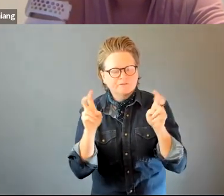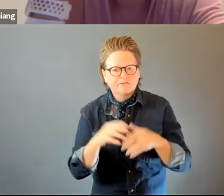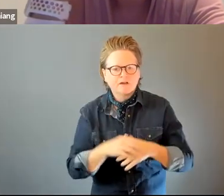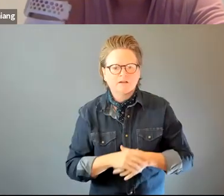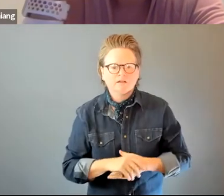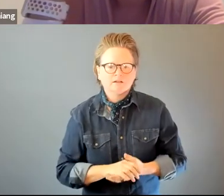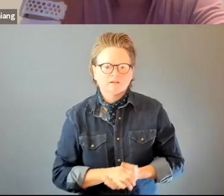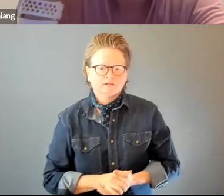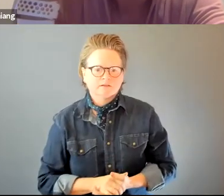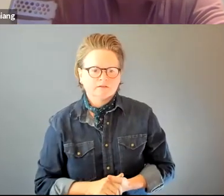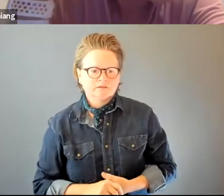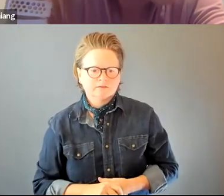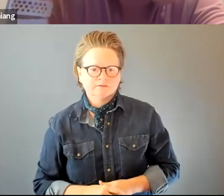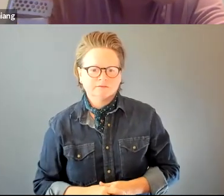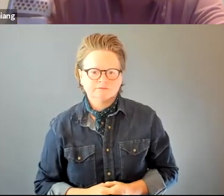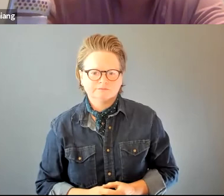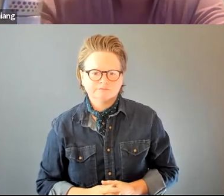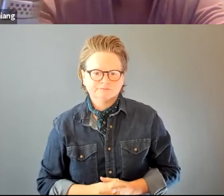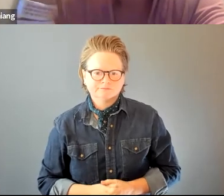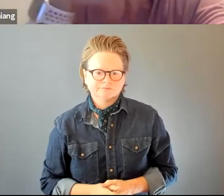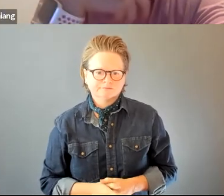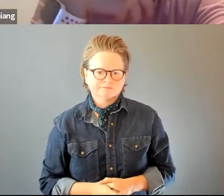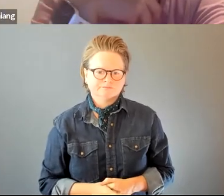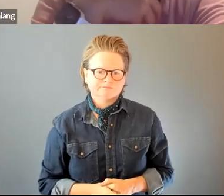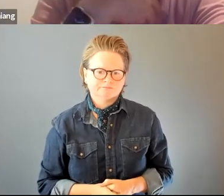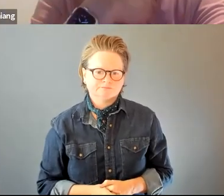is that still effective?